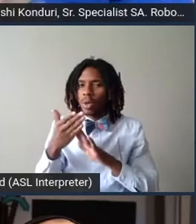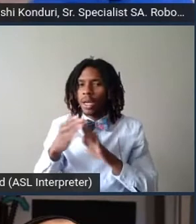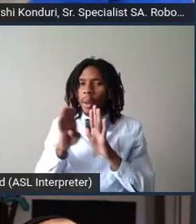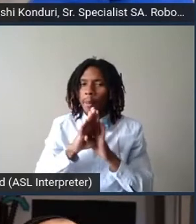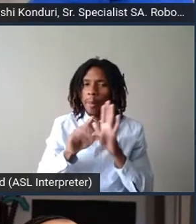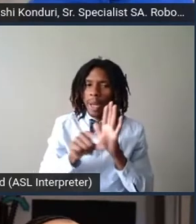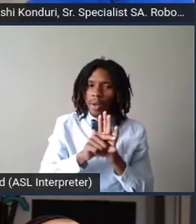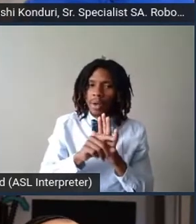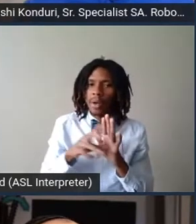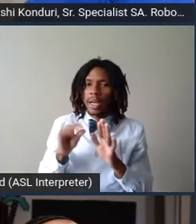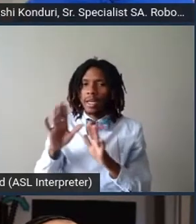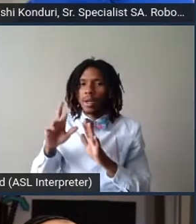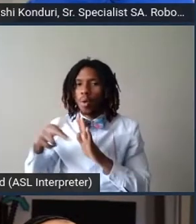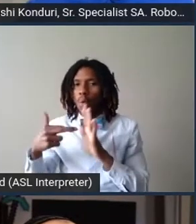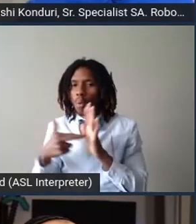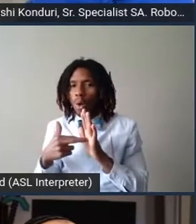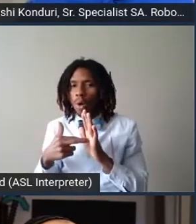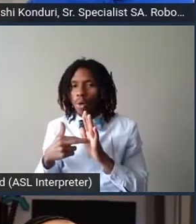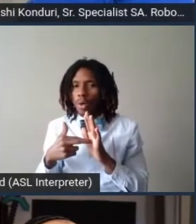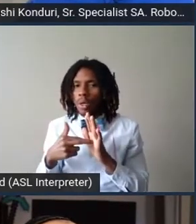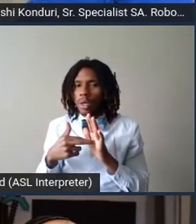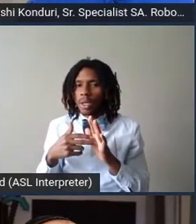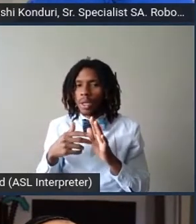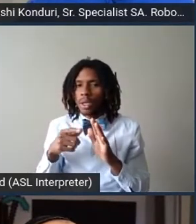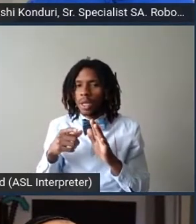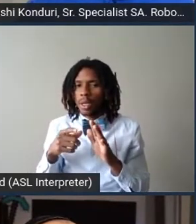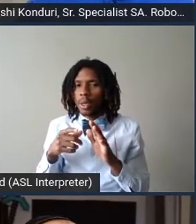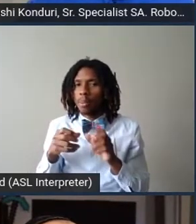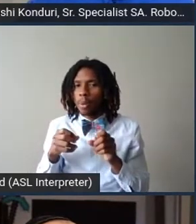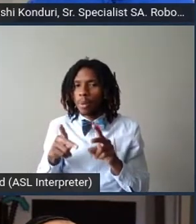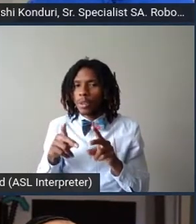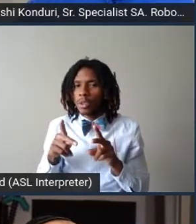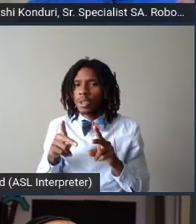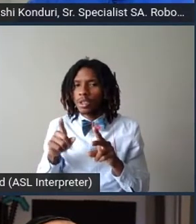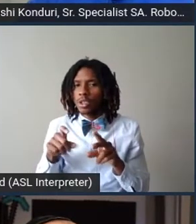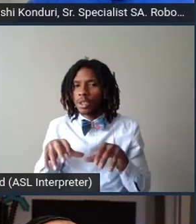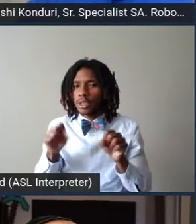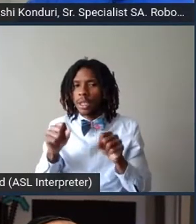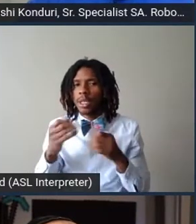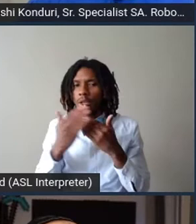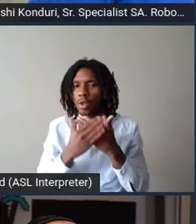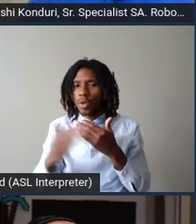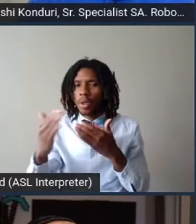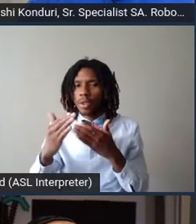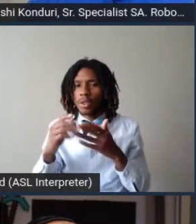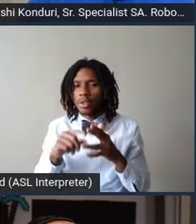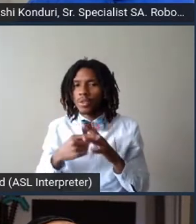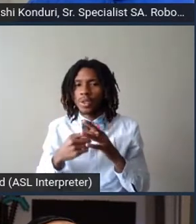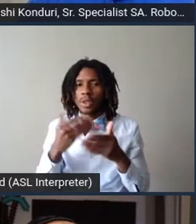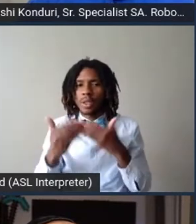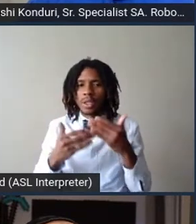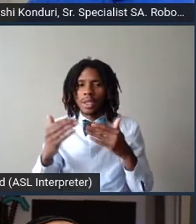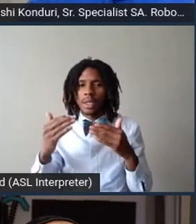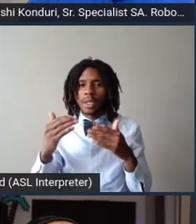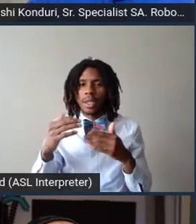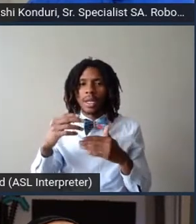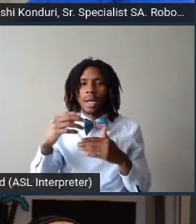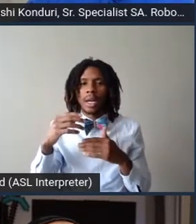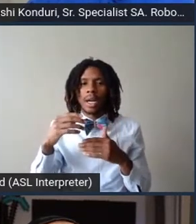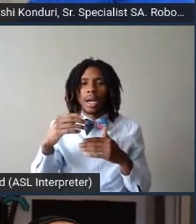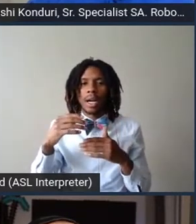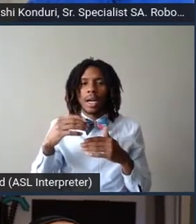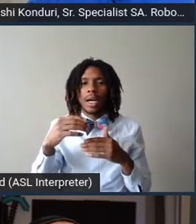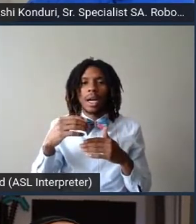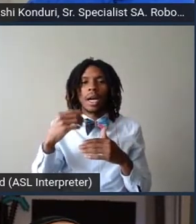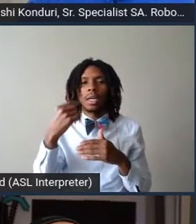the role with which the permissions it should take. And then the rest of it is kick off a bunch of parallel simulations for me to